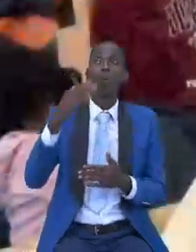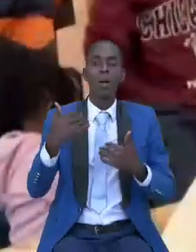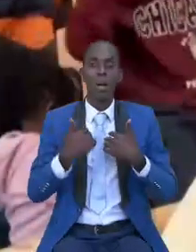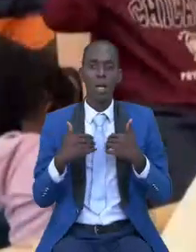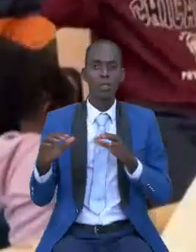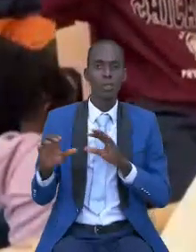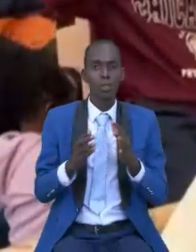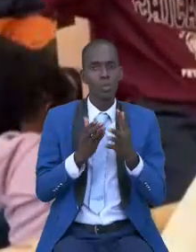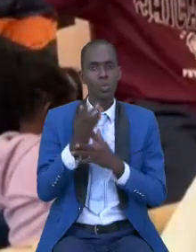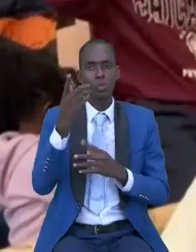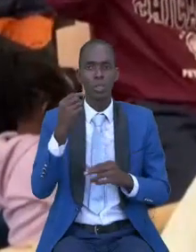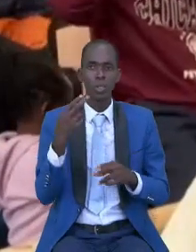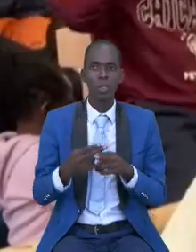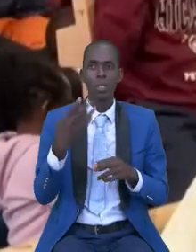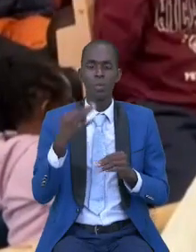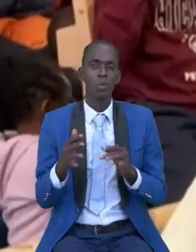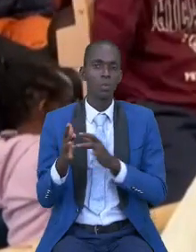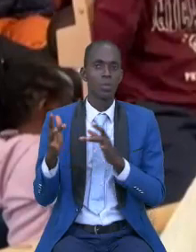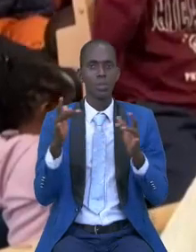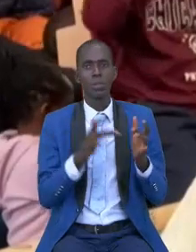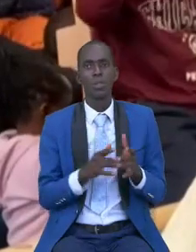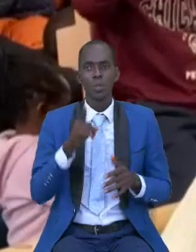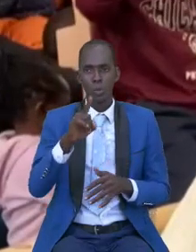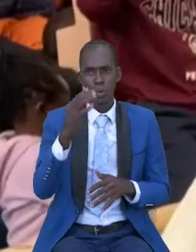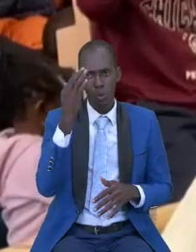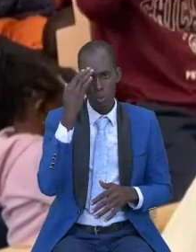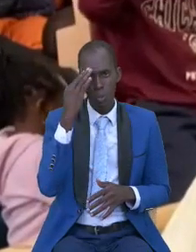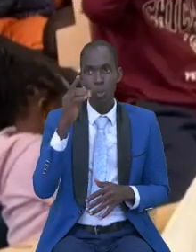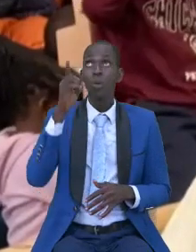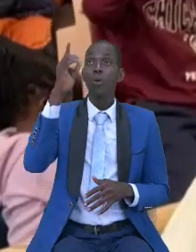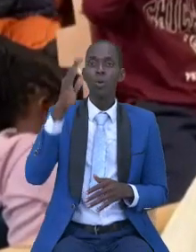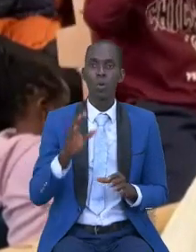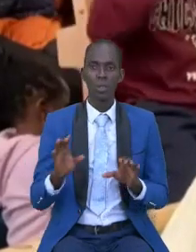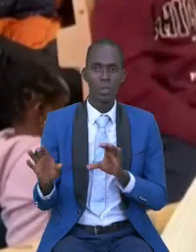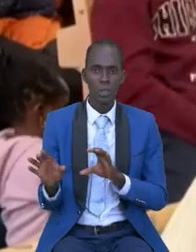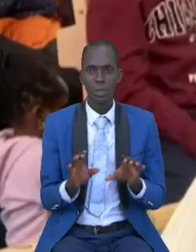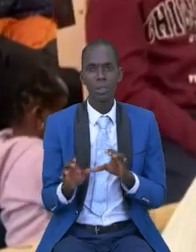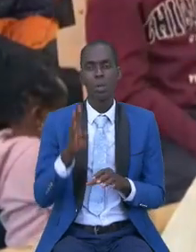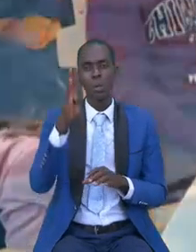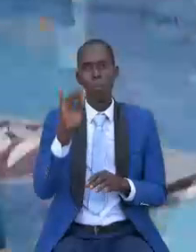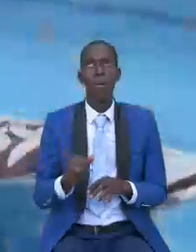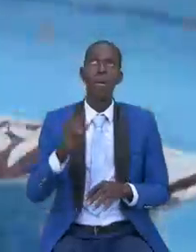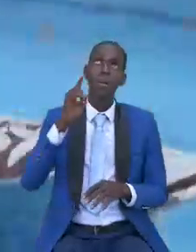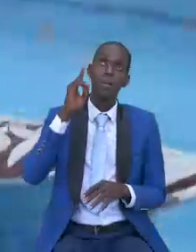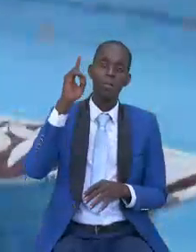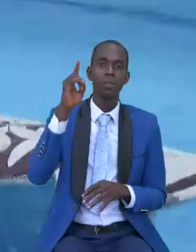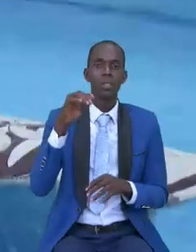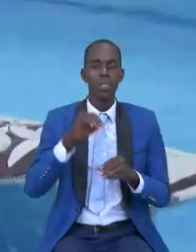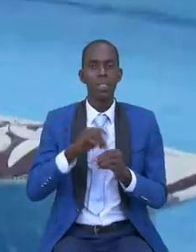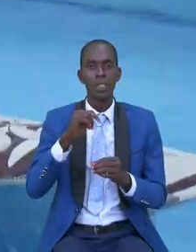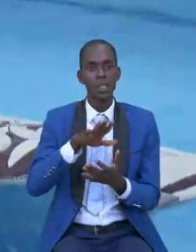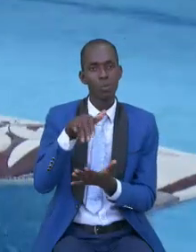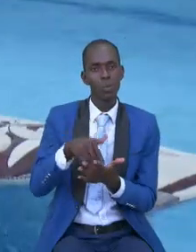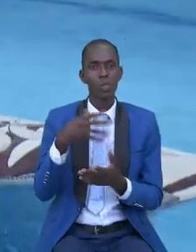the name of Jesus. You know, God did by him. in the midst